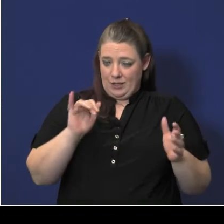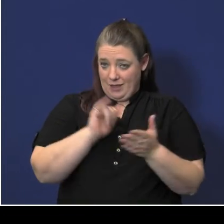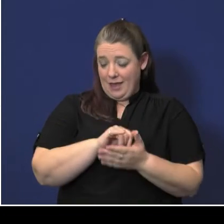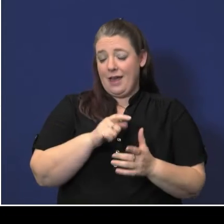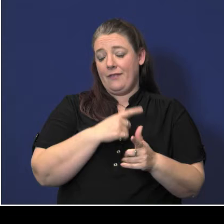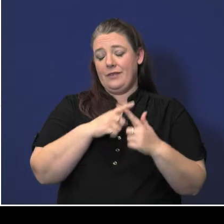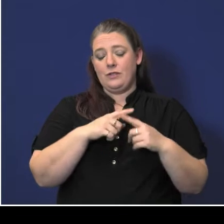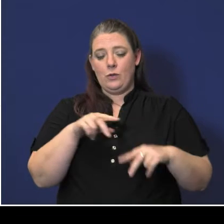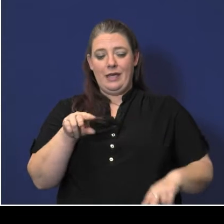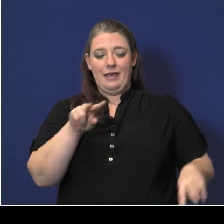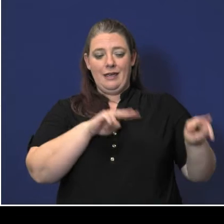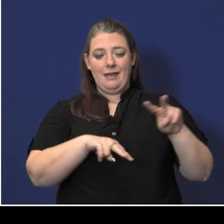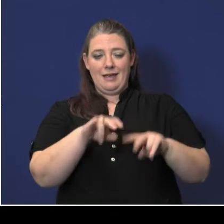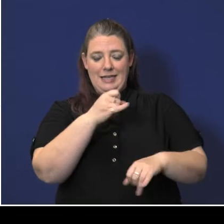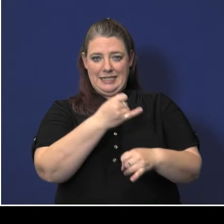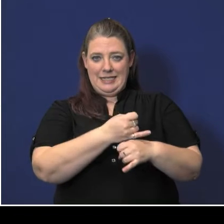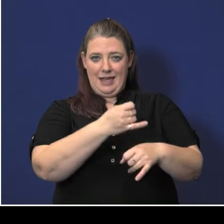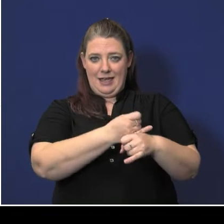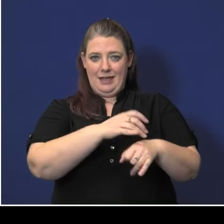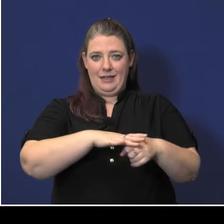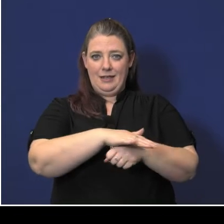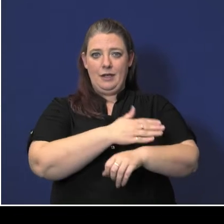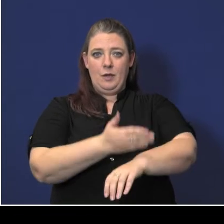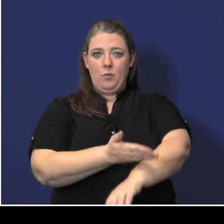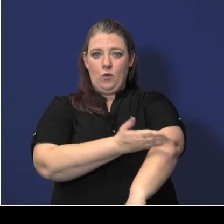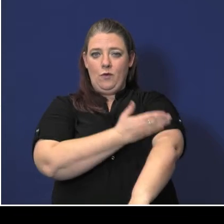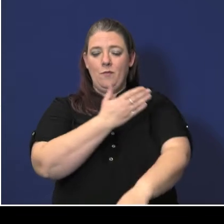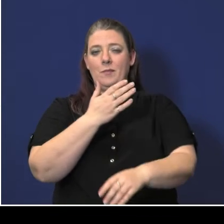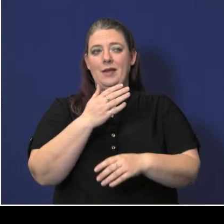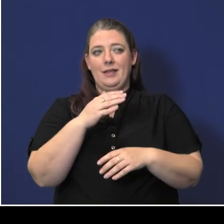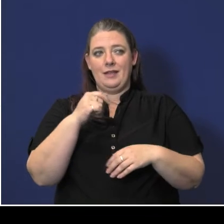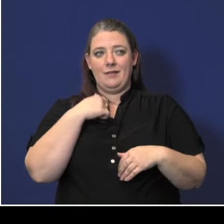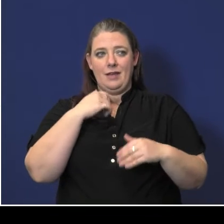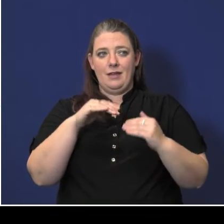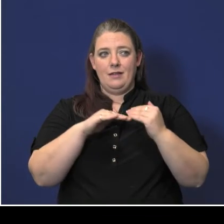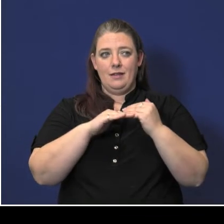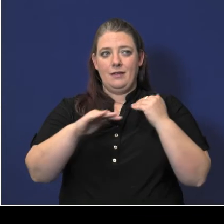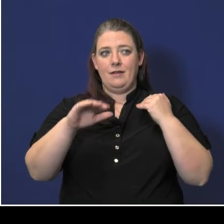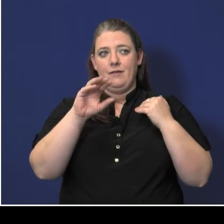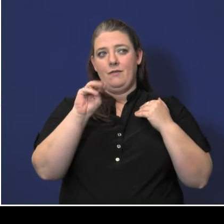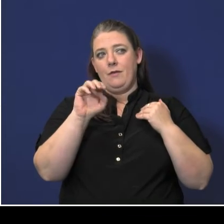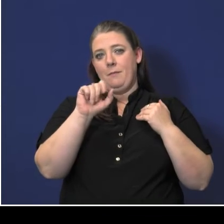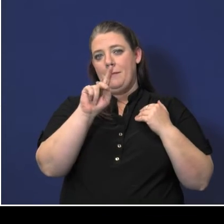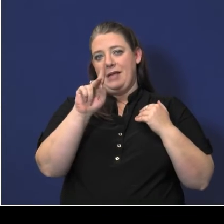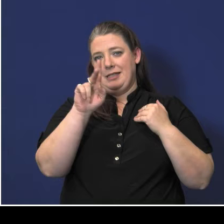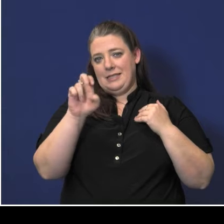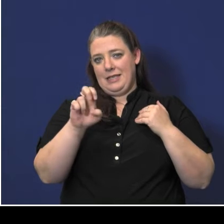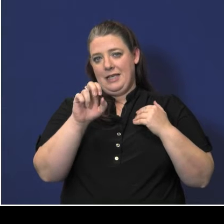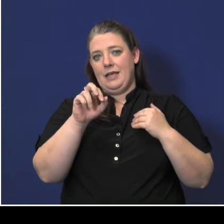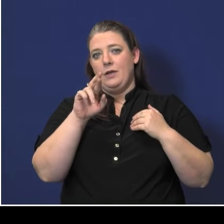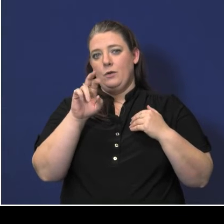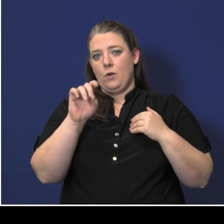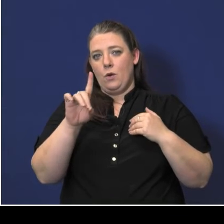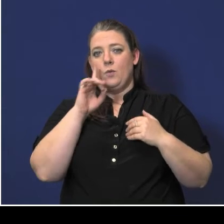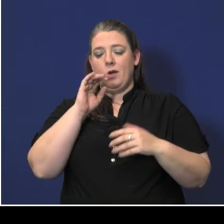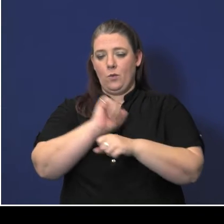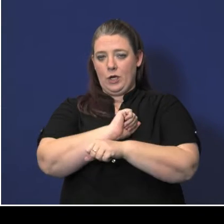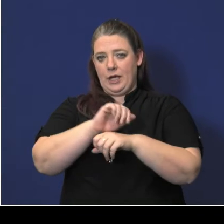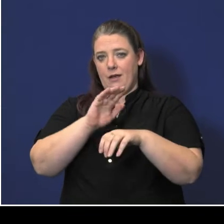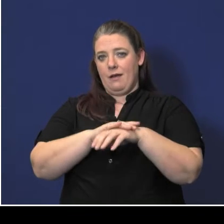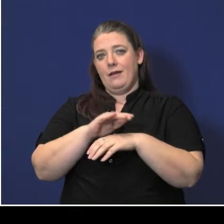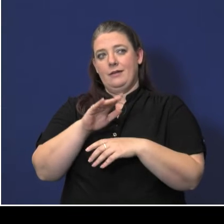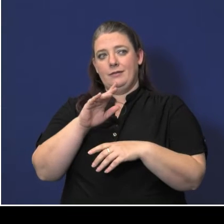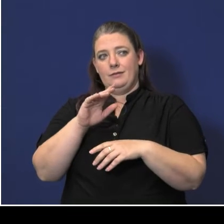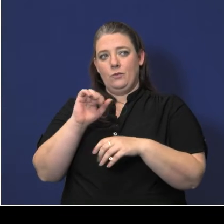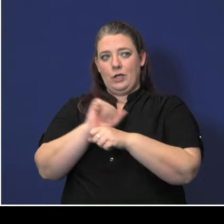site improvement package, which allows for the realignment of Matsky Road. We're currently working with CenterPoint on relocating an